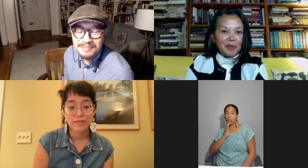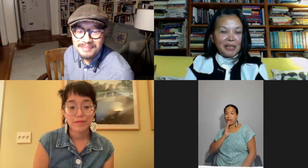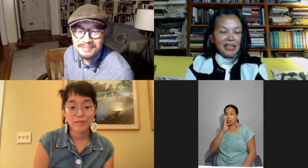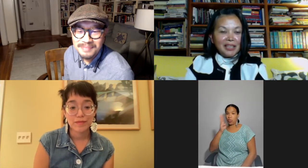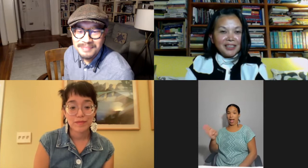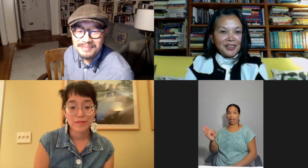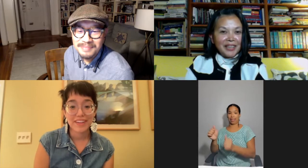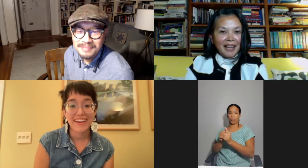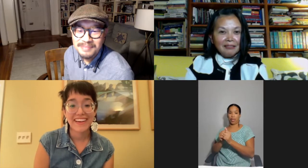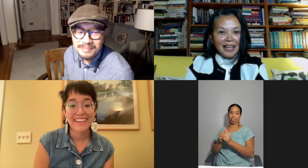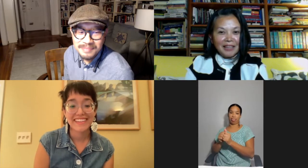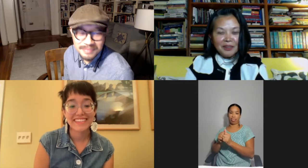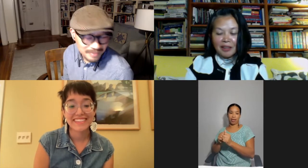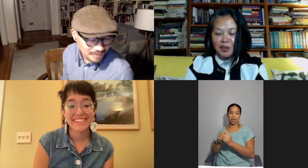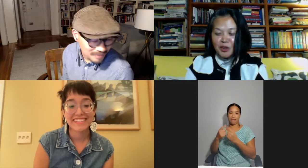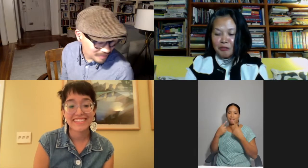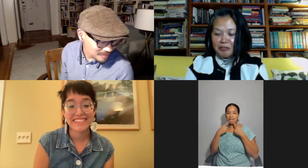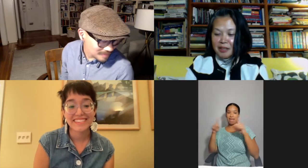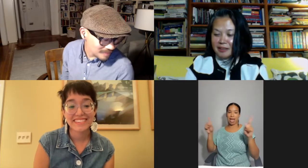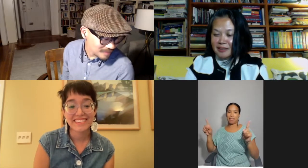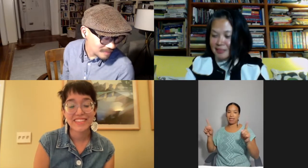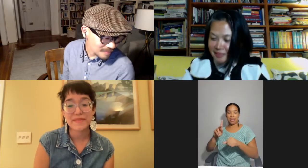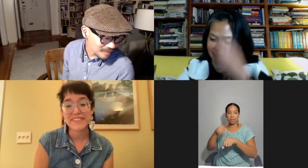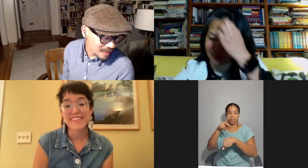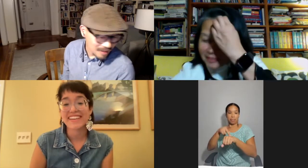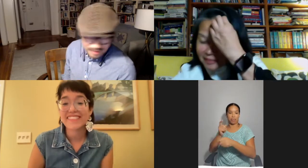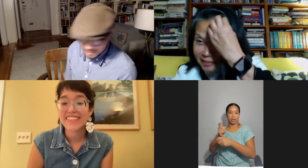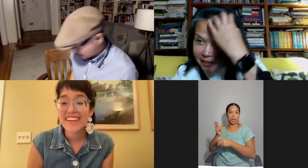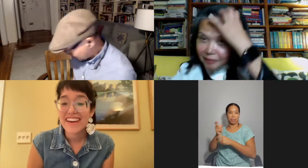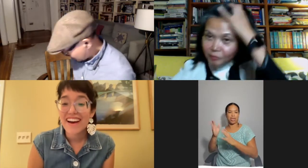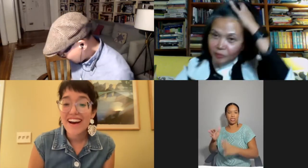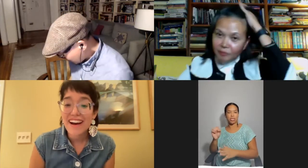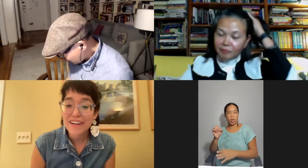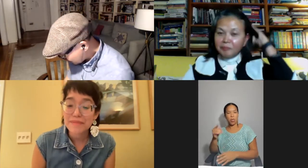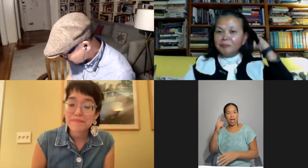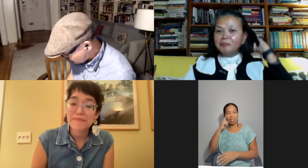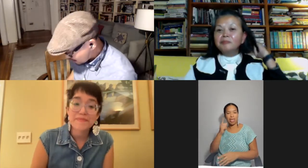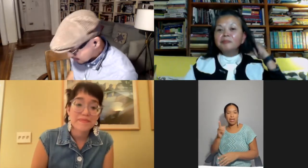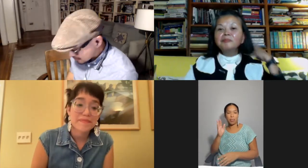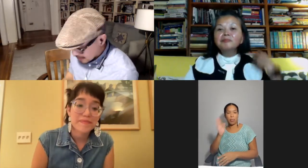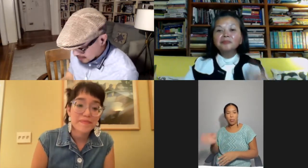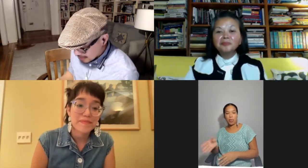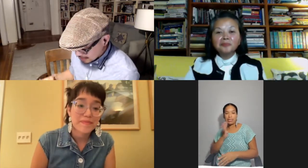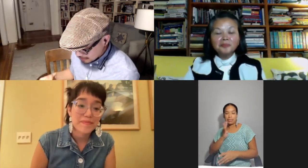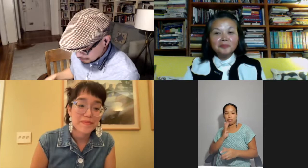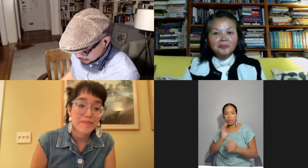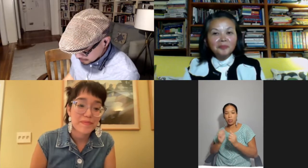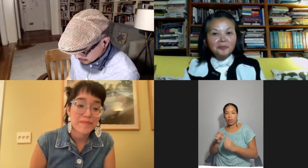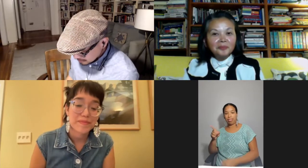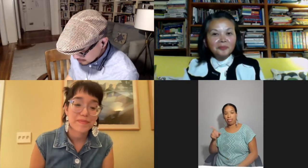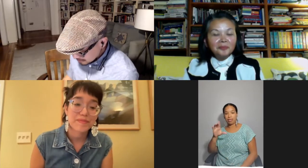Filipino comedian. So yeah, I would talk to Dolphy. Amazing. I think I should probably have said